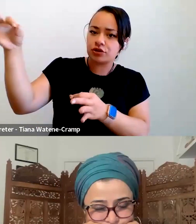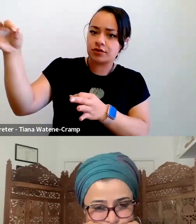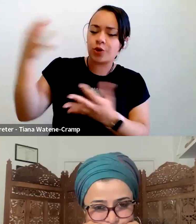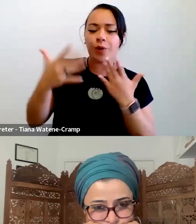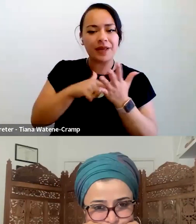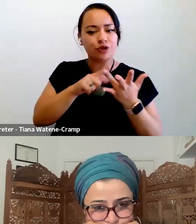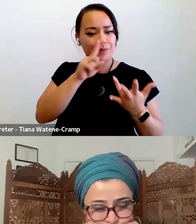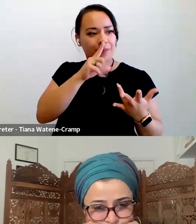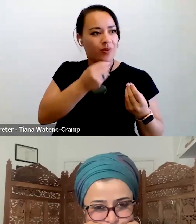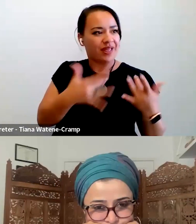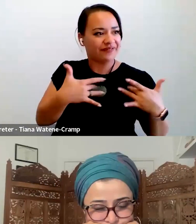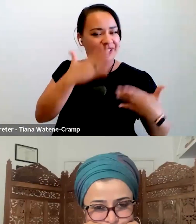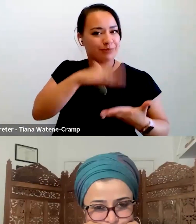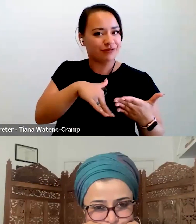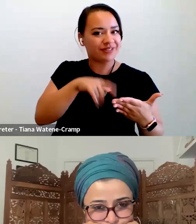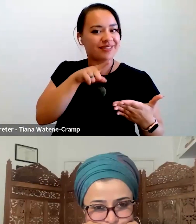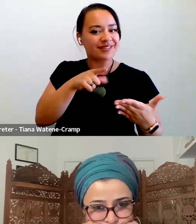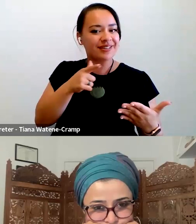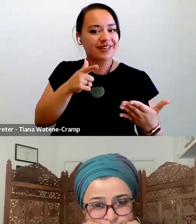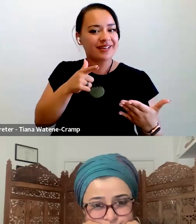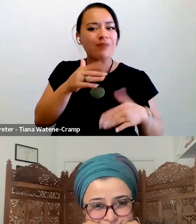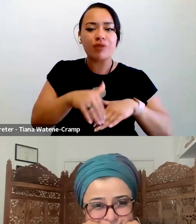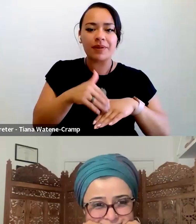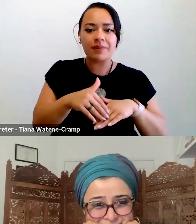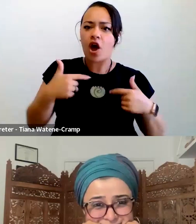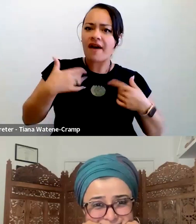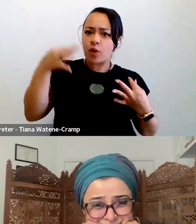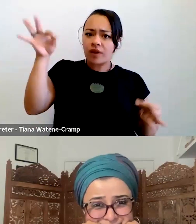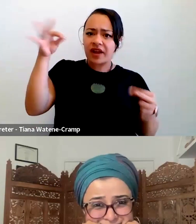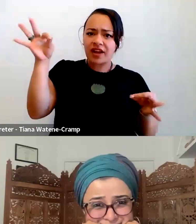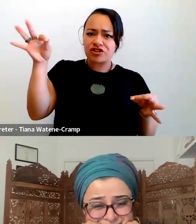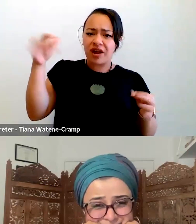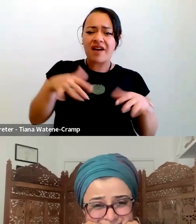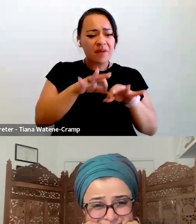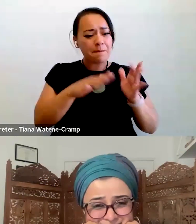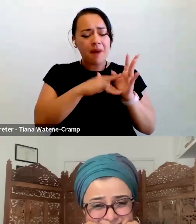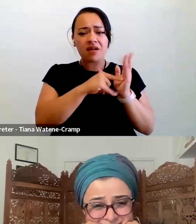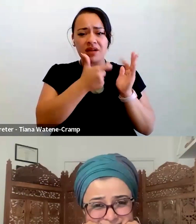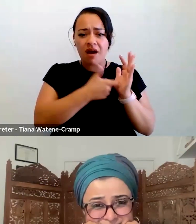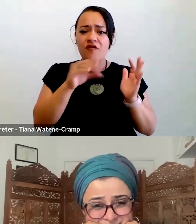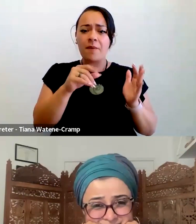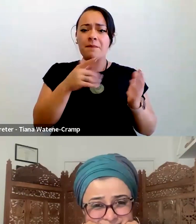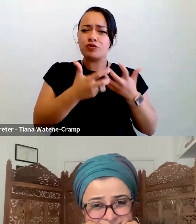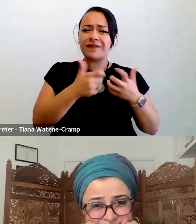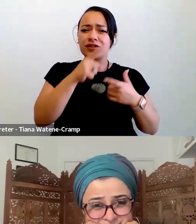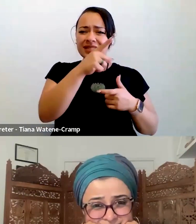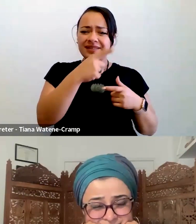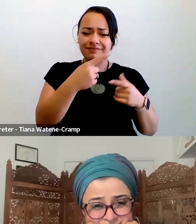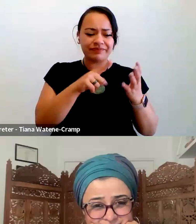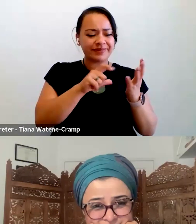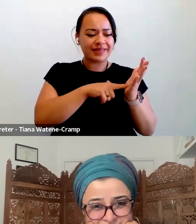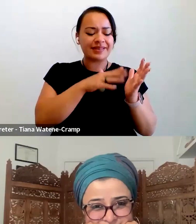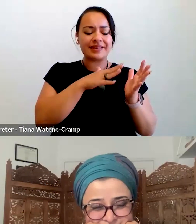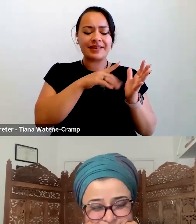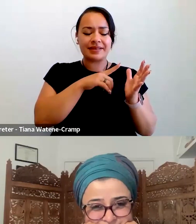problem. But also we do have the qualifications. I have a bloody, you know, master's from Cambridge, and I know a lot of other First